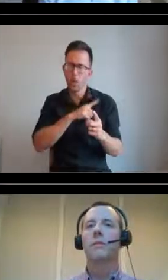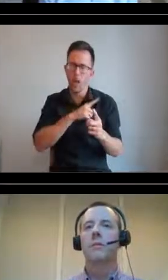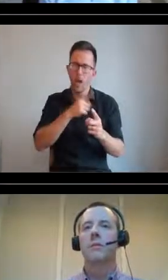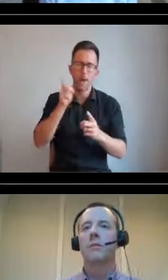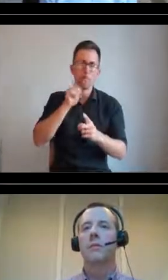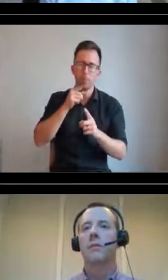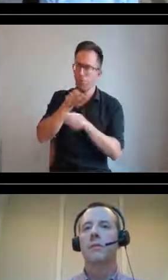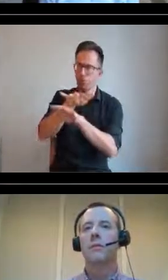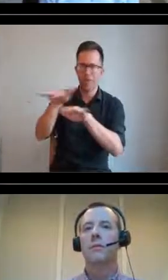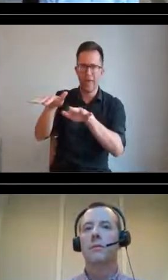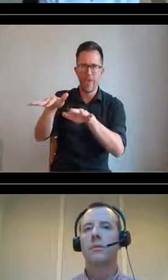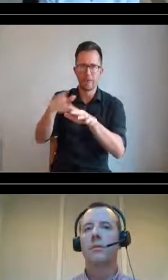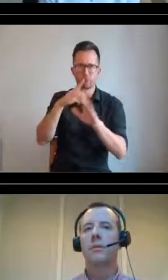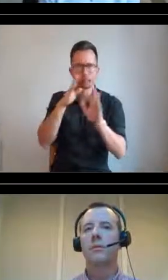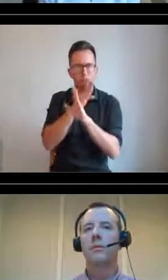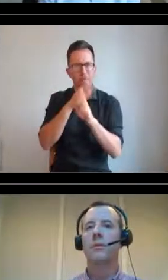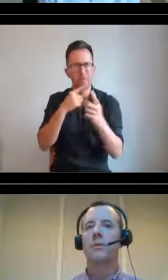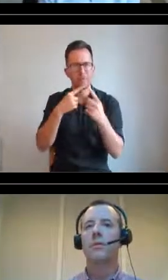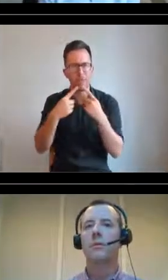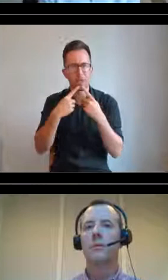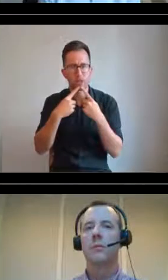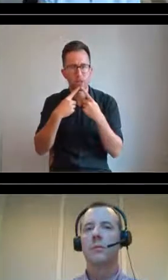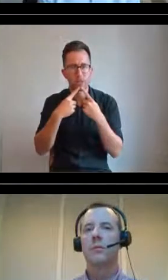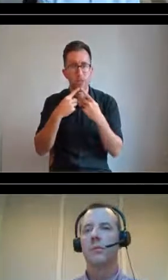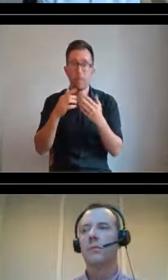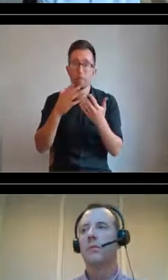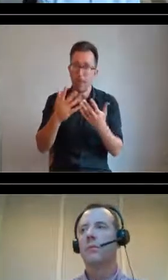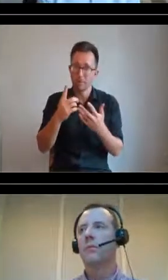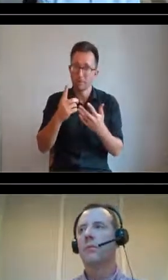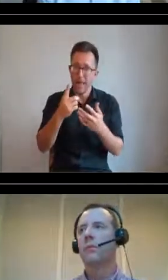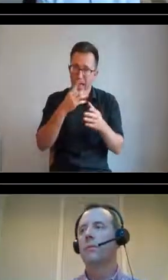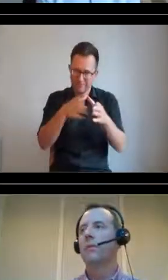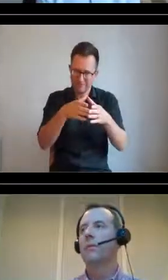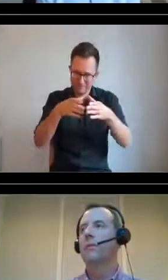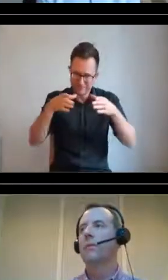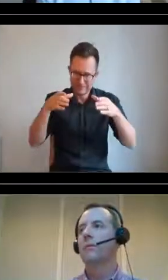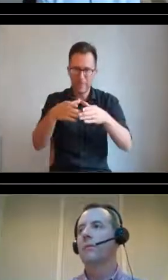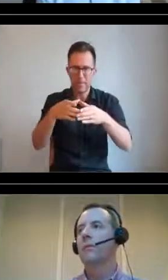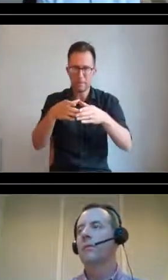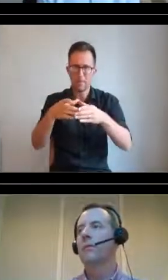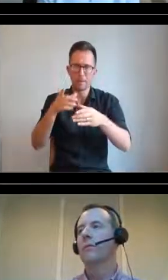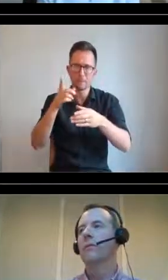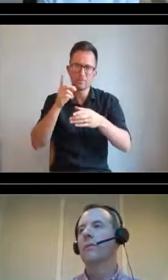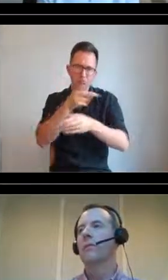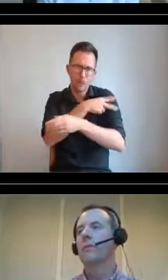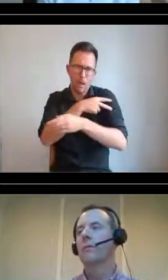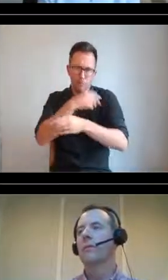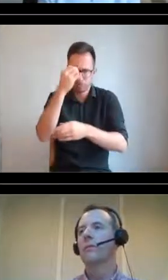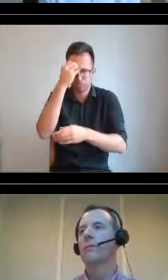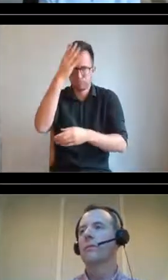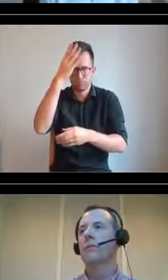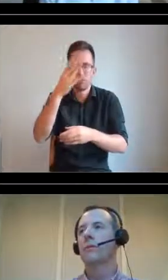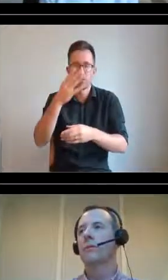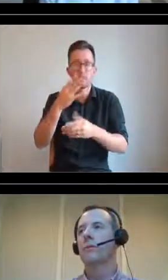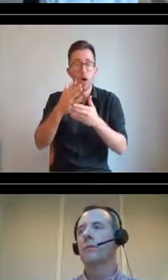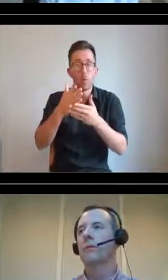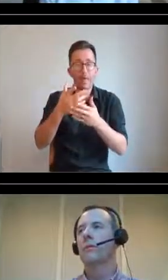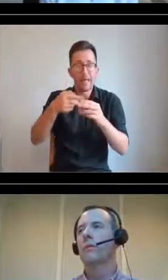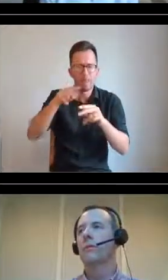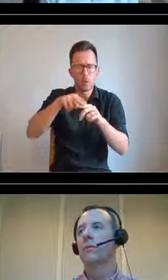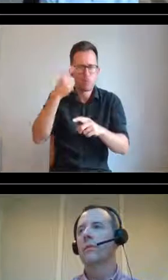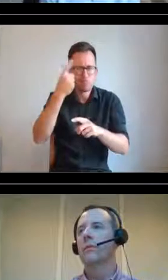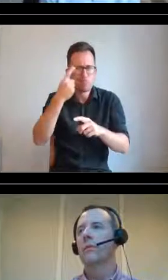have a dedicated land and property team. And I would encourage you to give them a call using our telephone